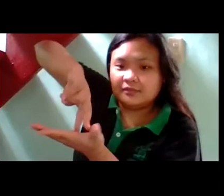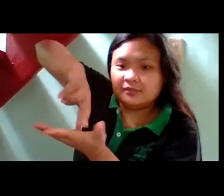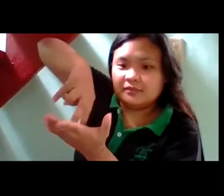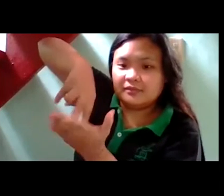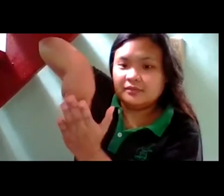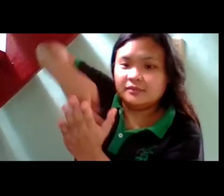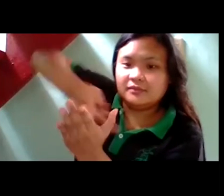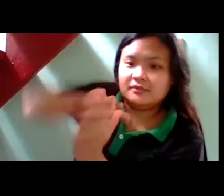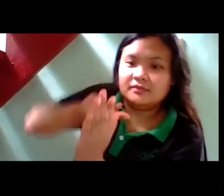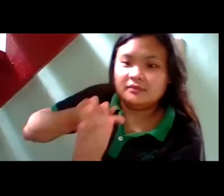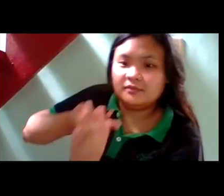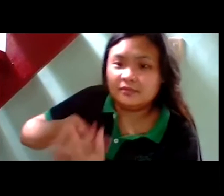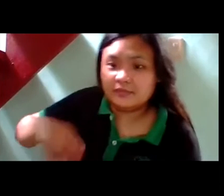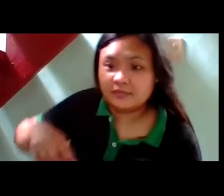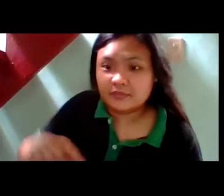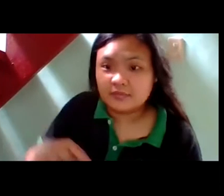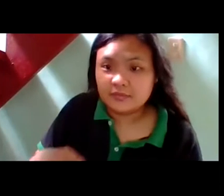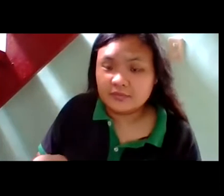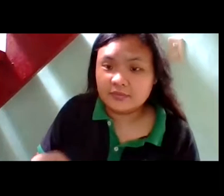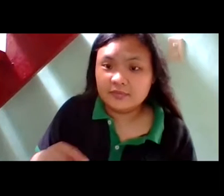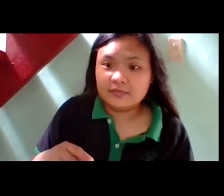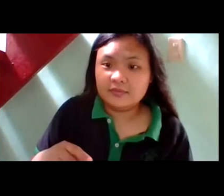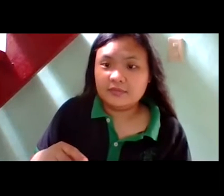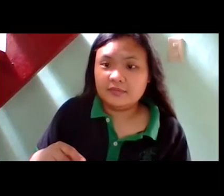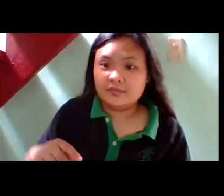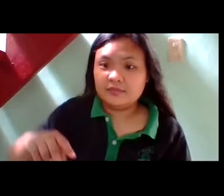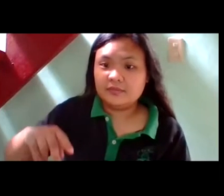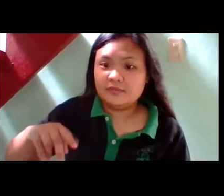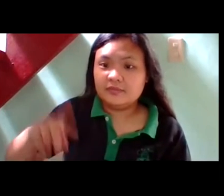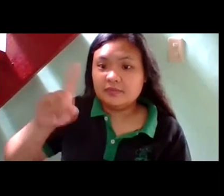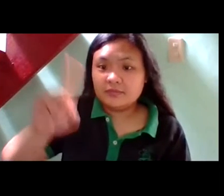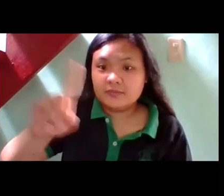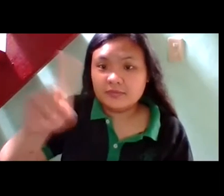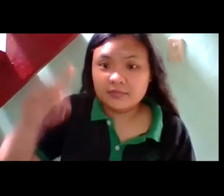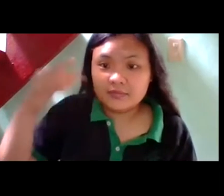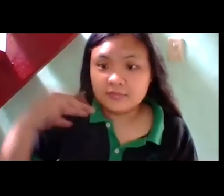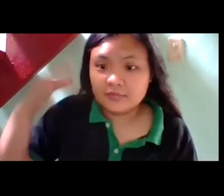So it's inward, clockwise.